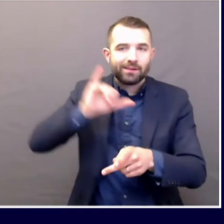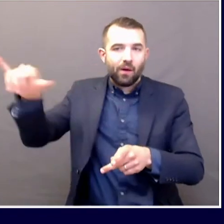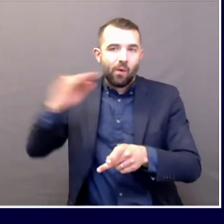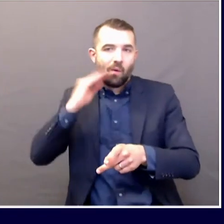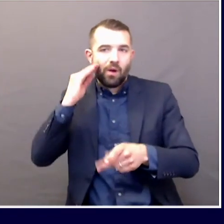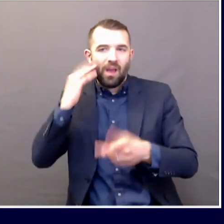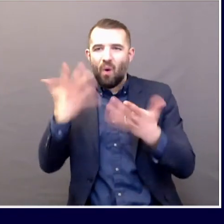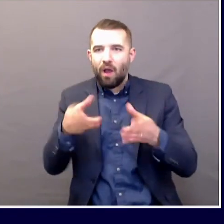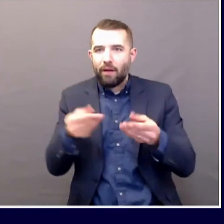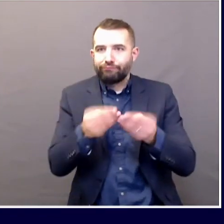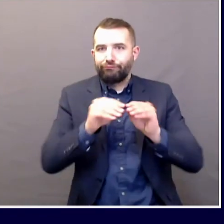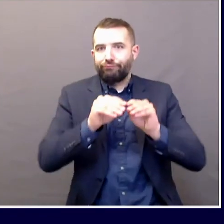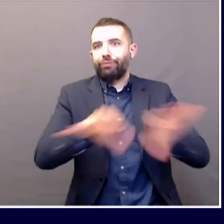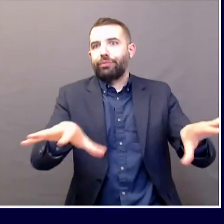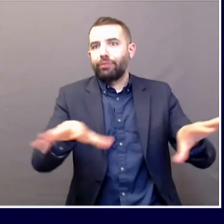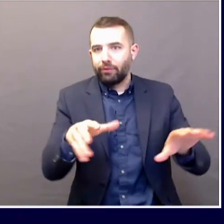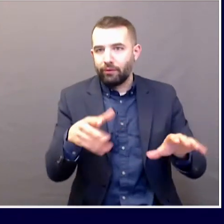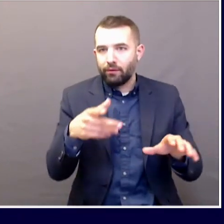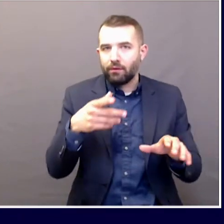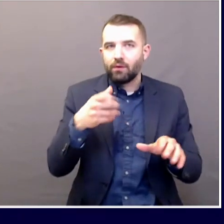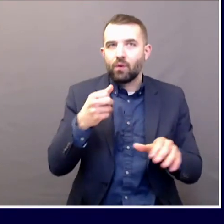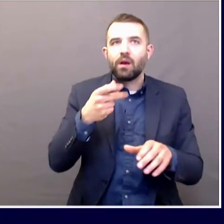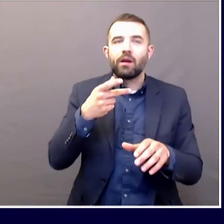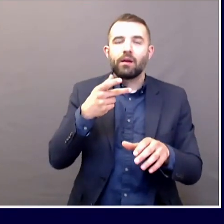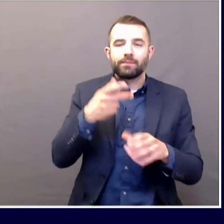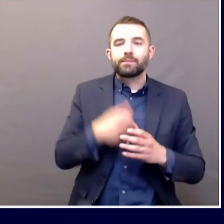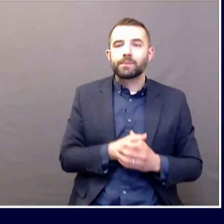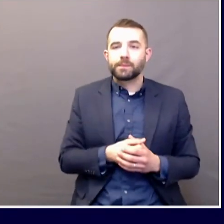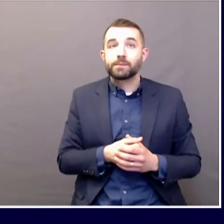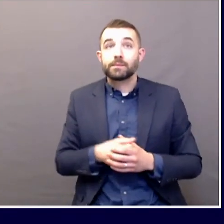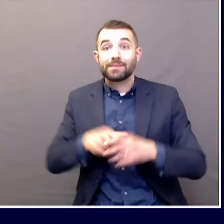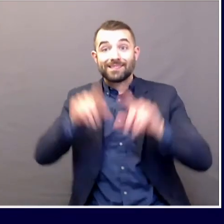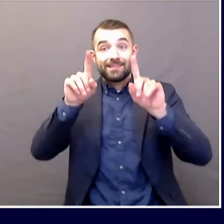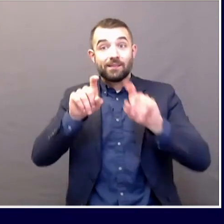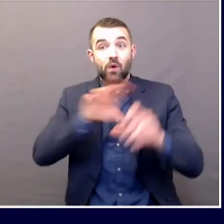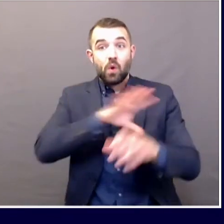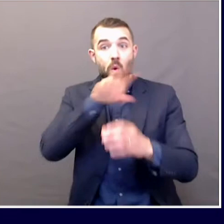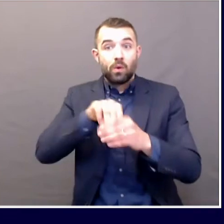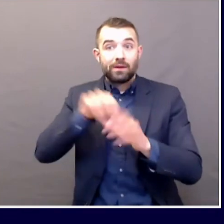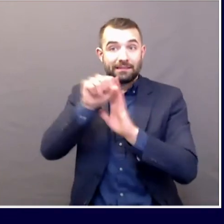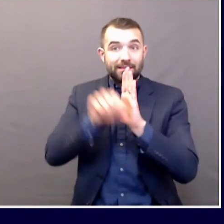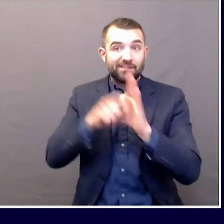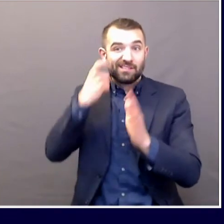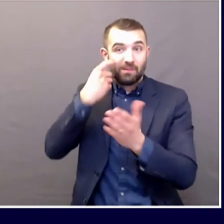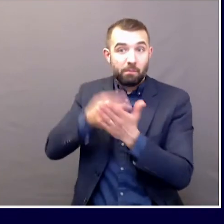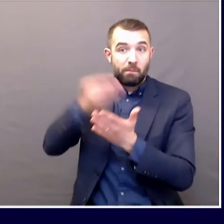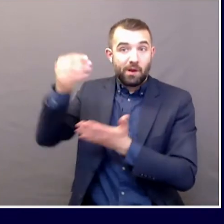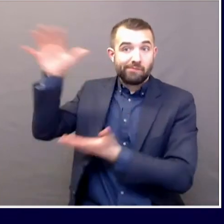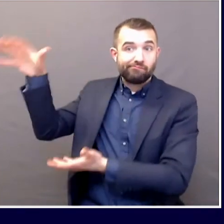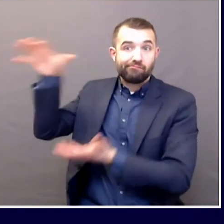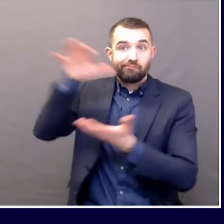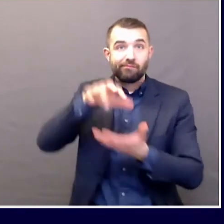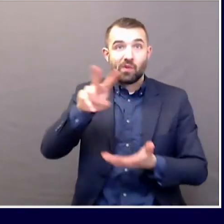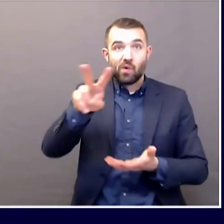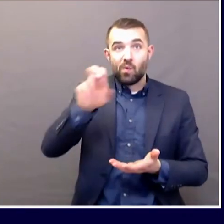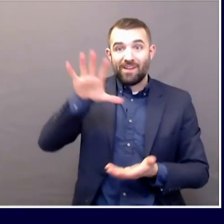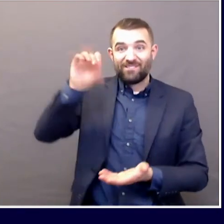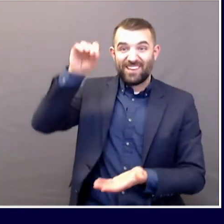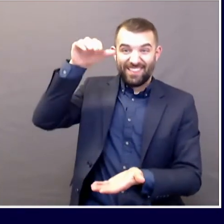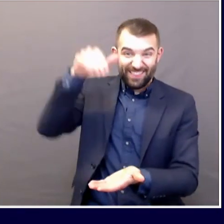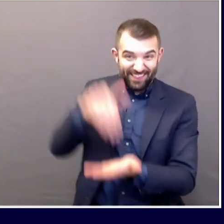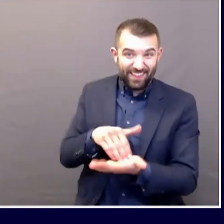settings. These tests are part of the state's recent purchase of 250,000 BinaxNOW rapid antigen